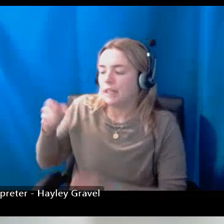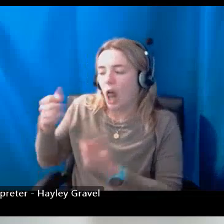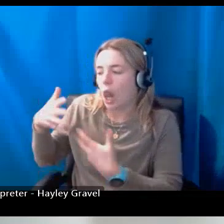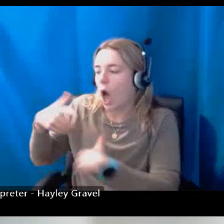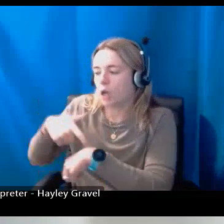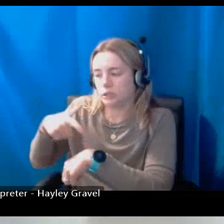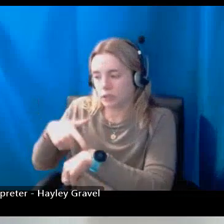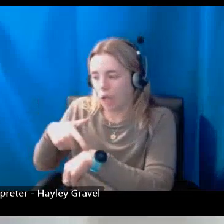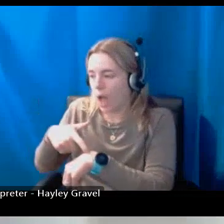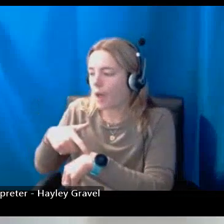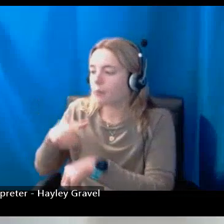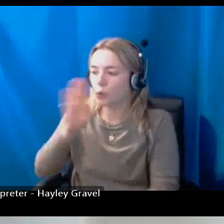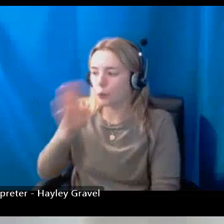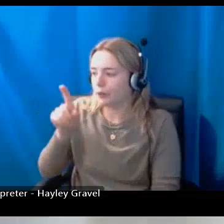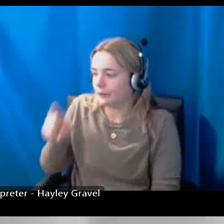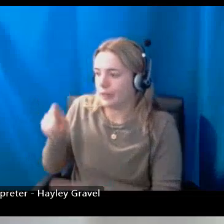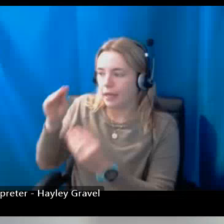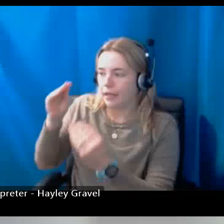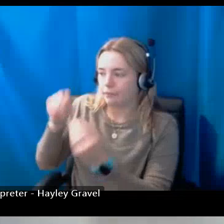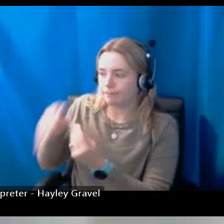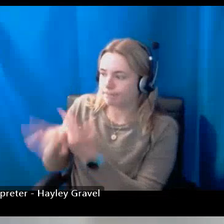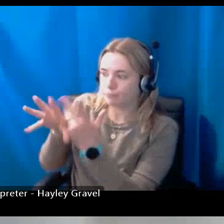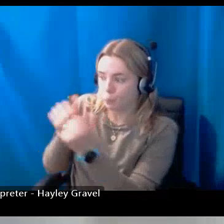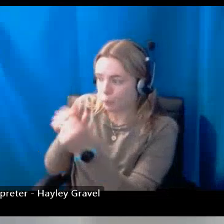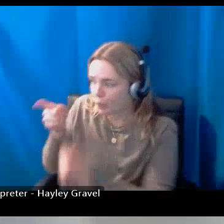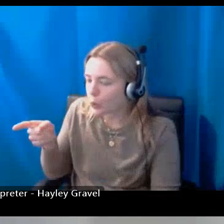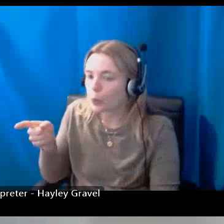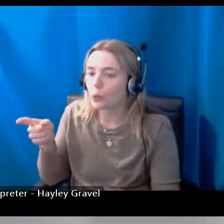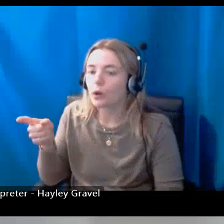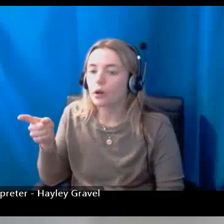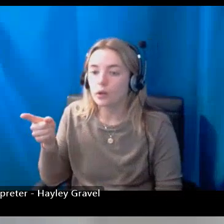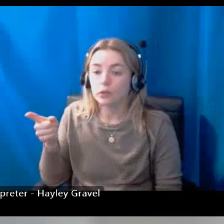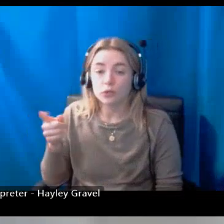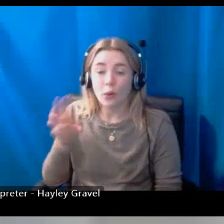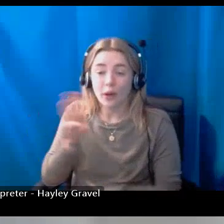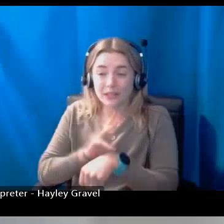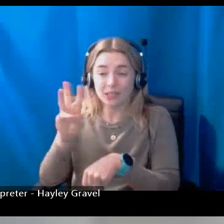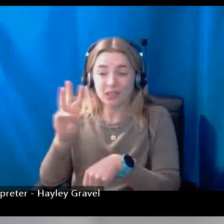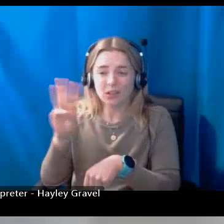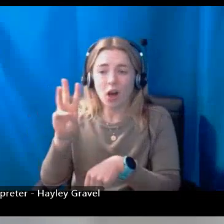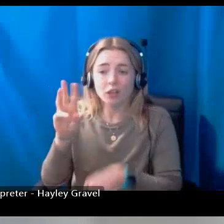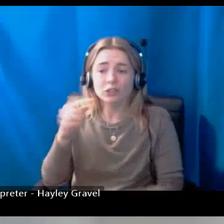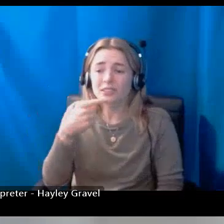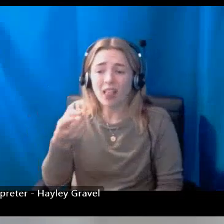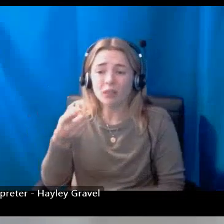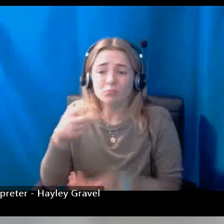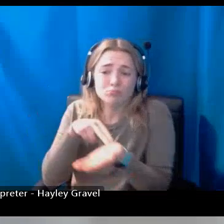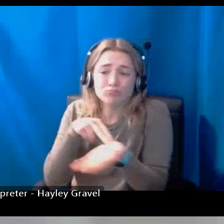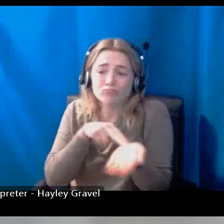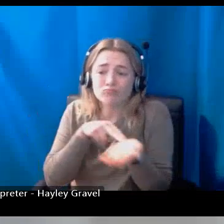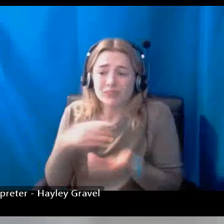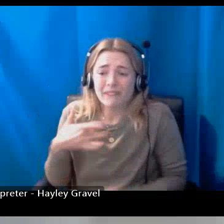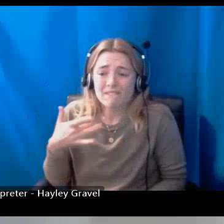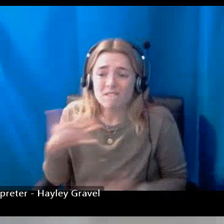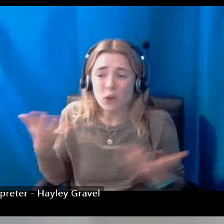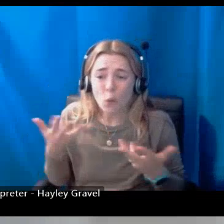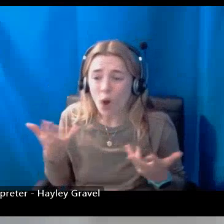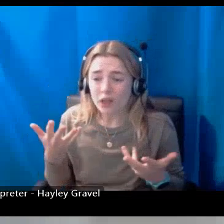it. I'm going to need a conference with Dr. McDonald, whatever. We're coming back at 6 o'clock and we're having an